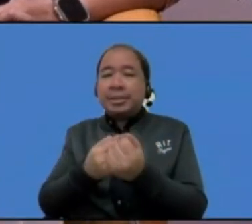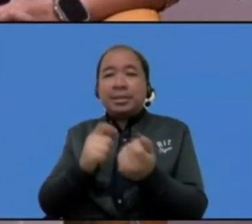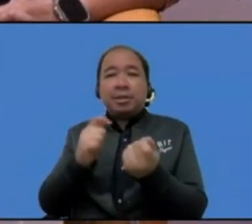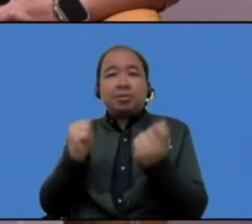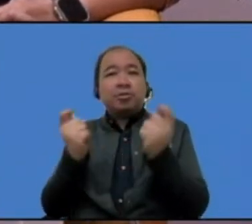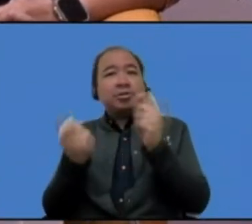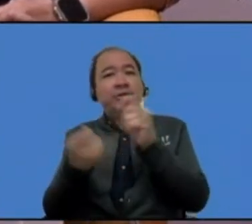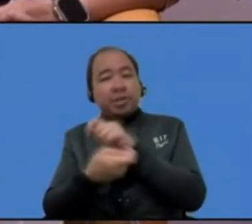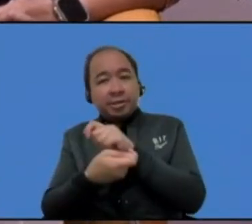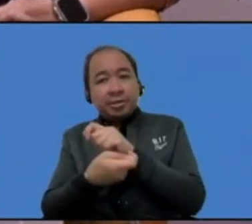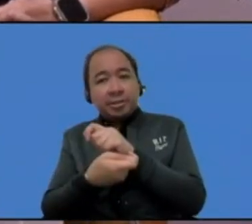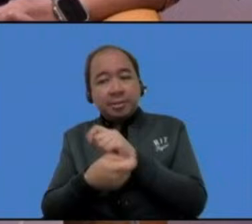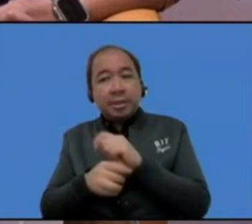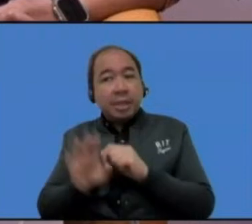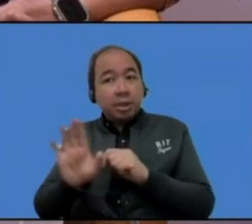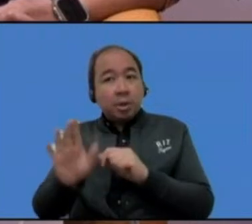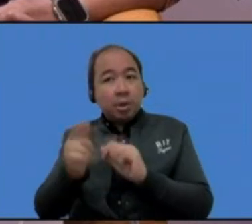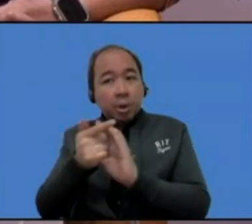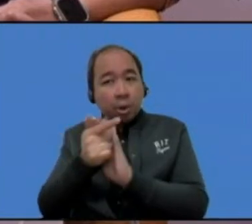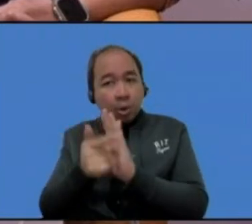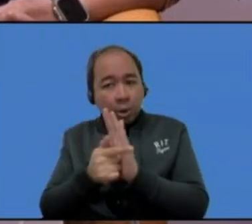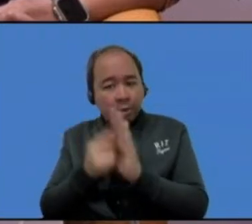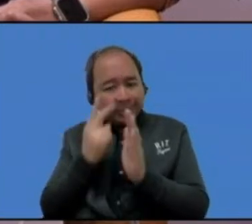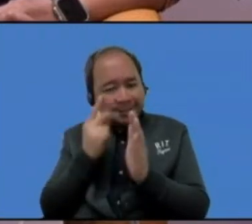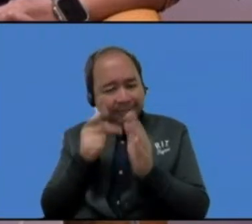law legislation